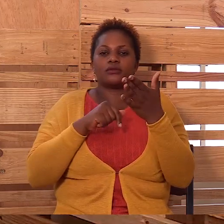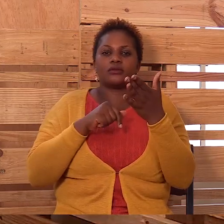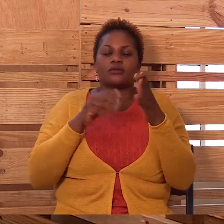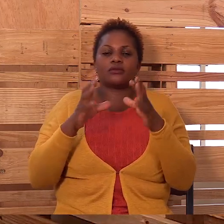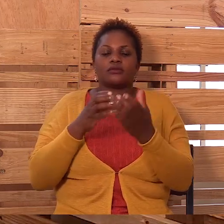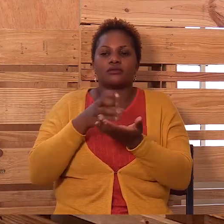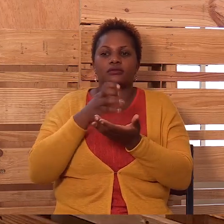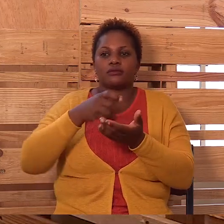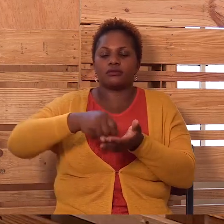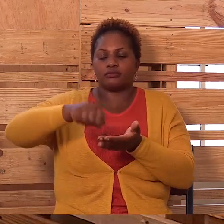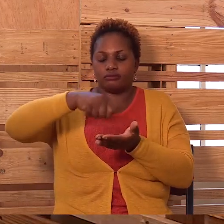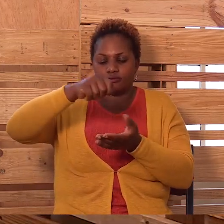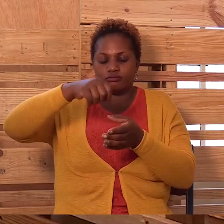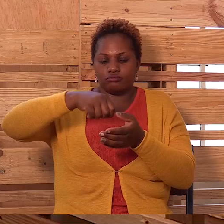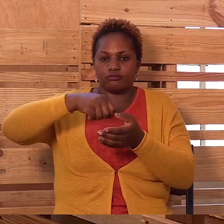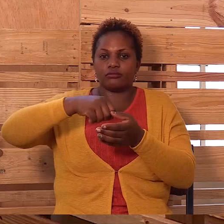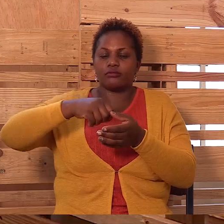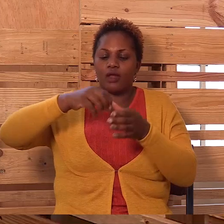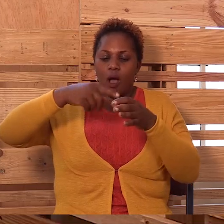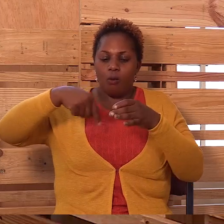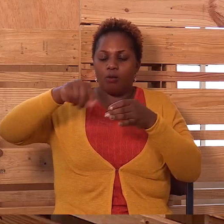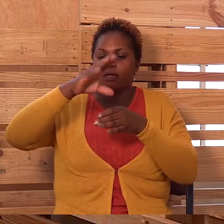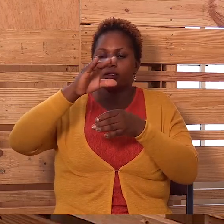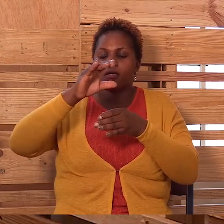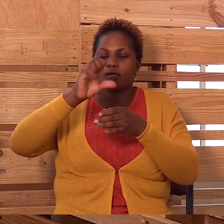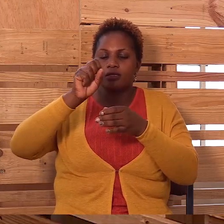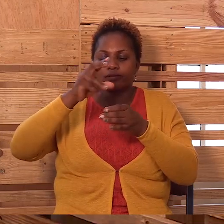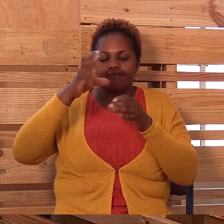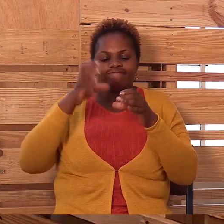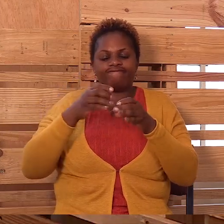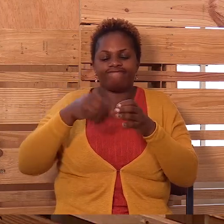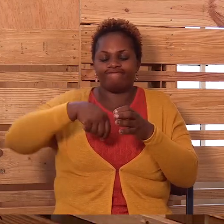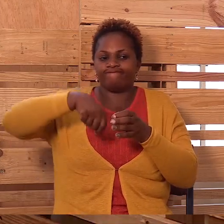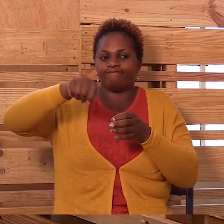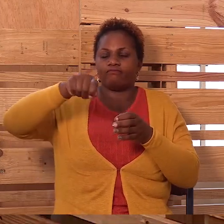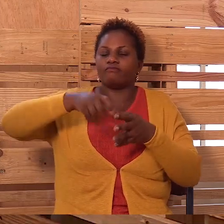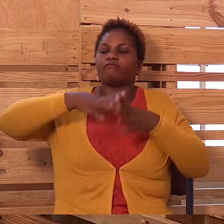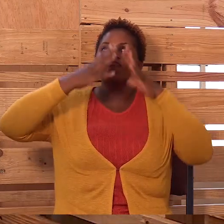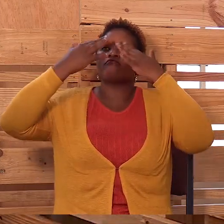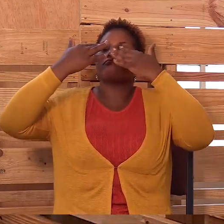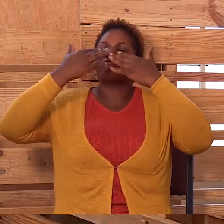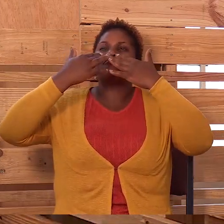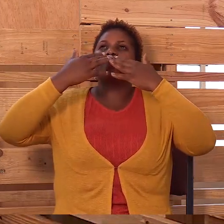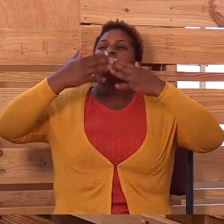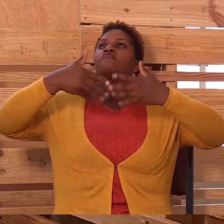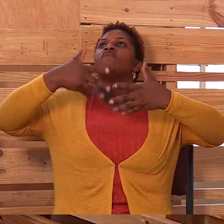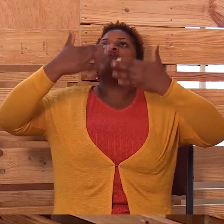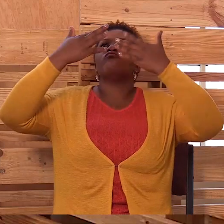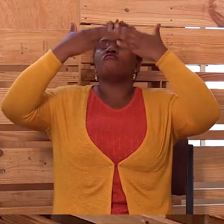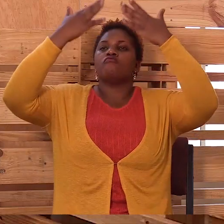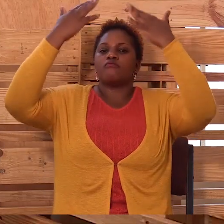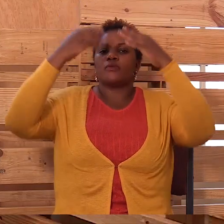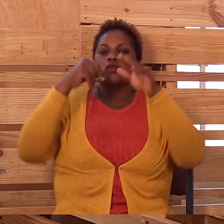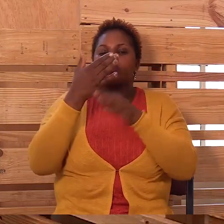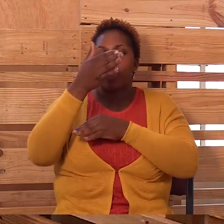was called the container to put the incense and the coal was called a censer. So they would put it there, and up the incense would